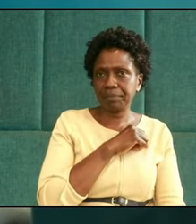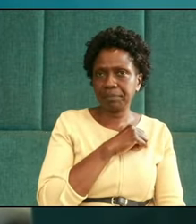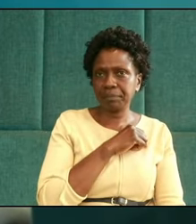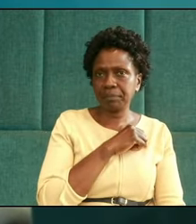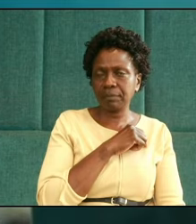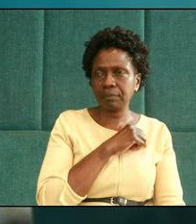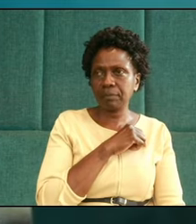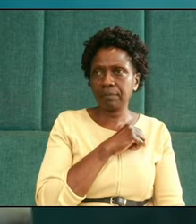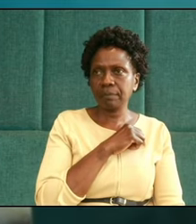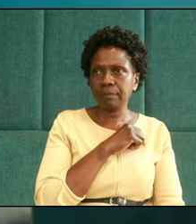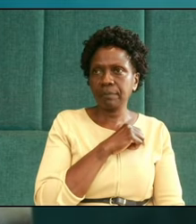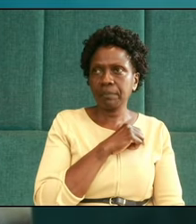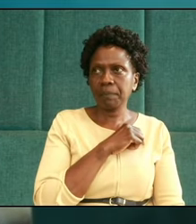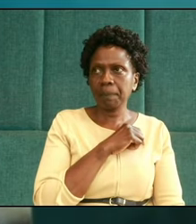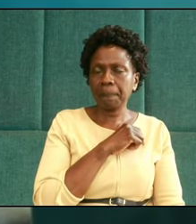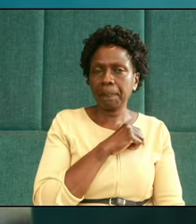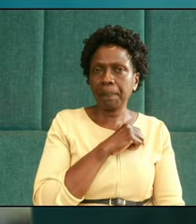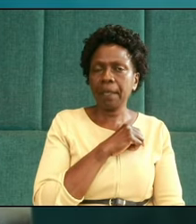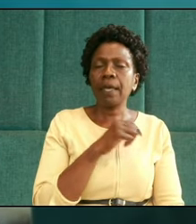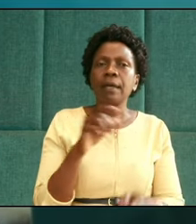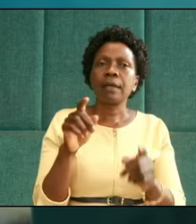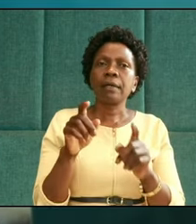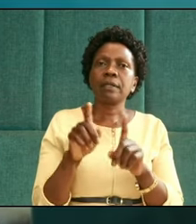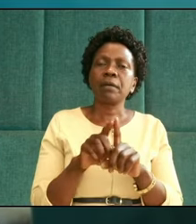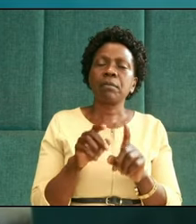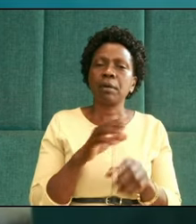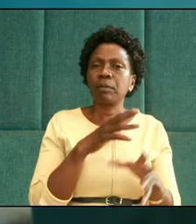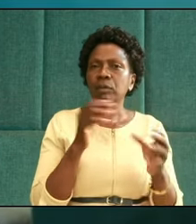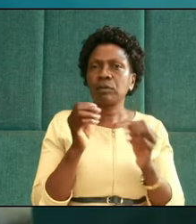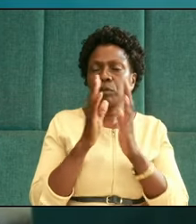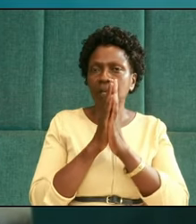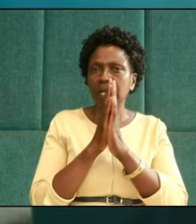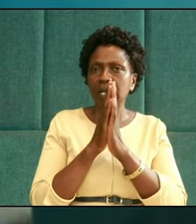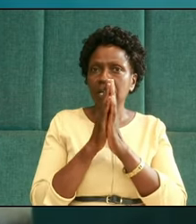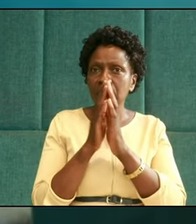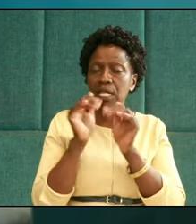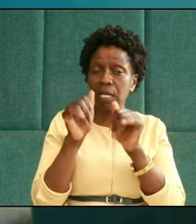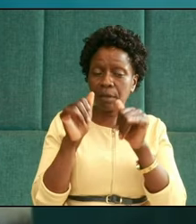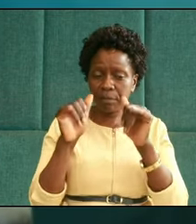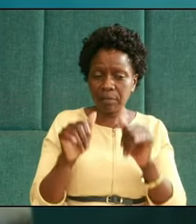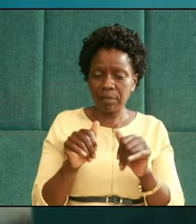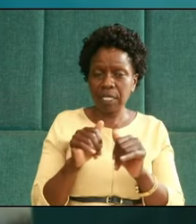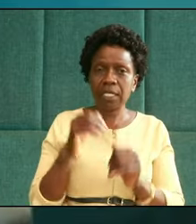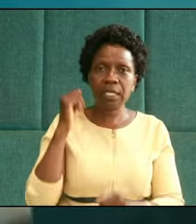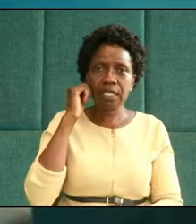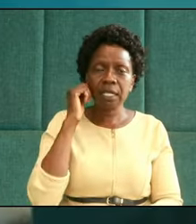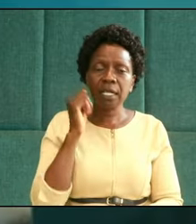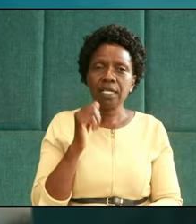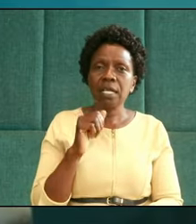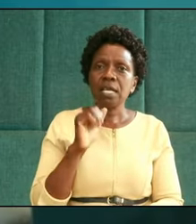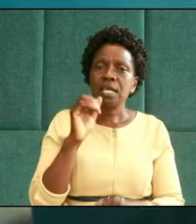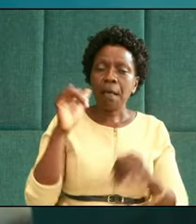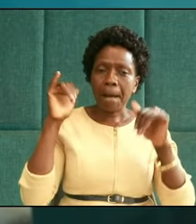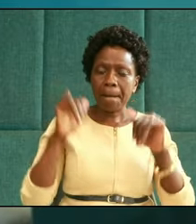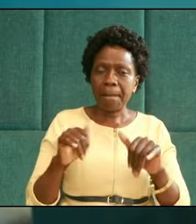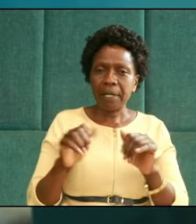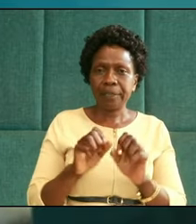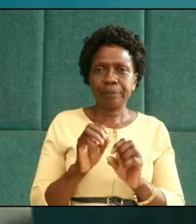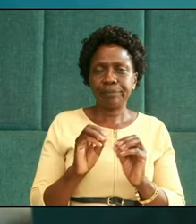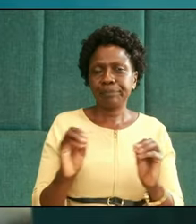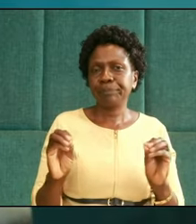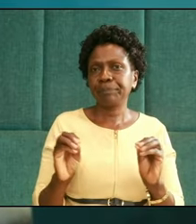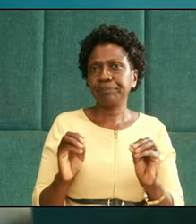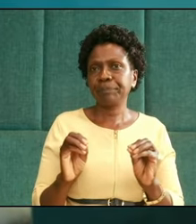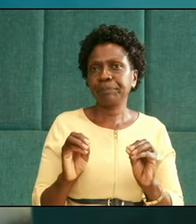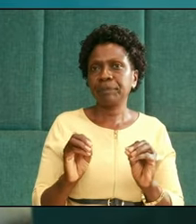Almost every home has a grave. That grave is not permanent. It will break, for the dead will come